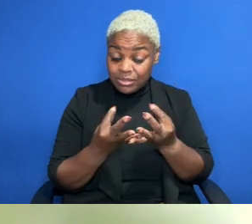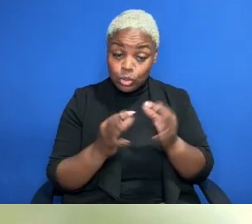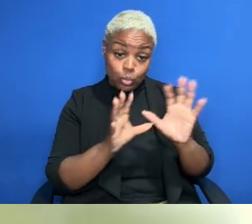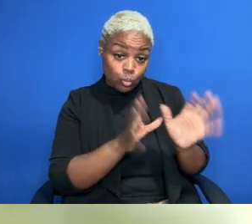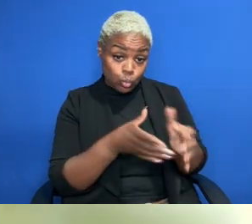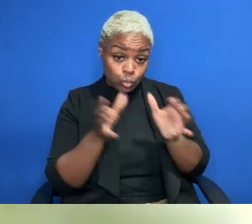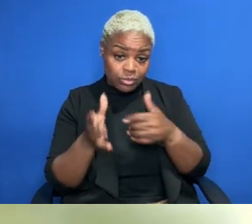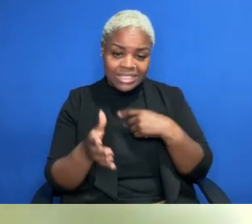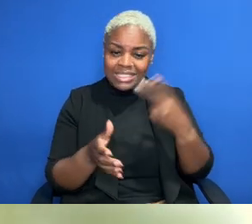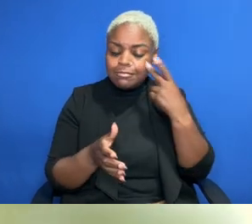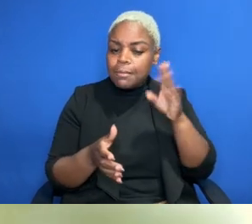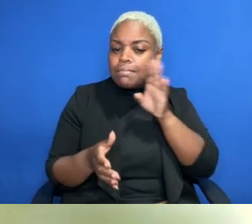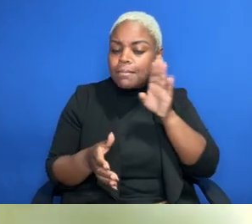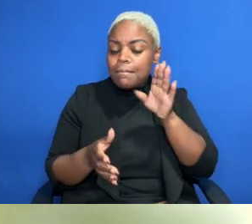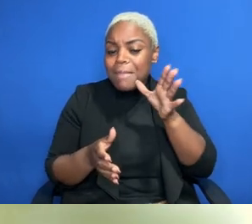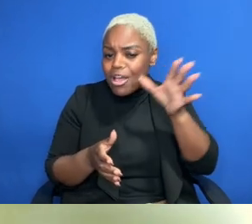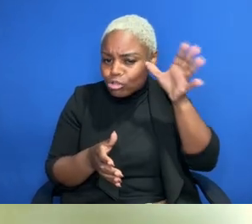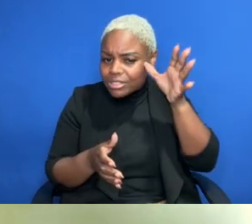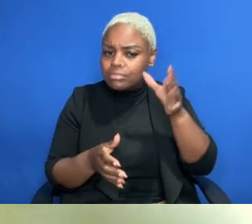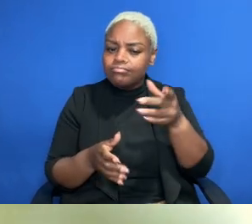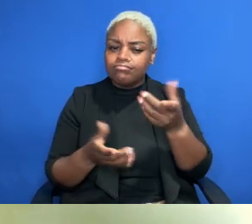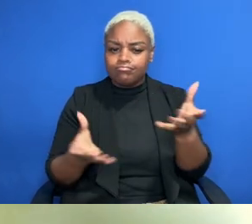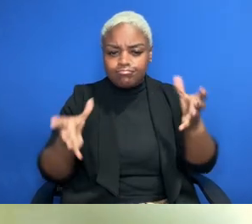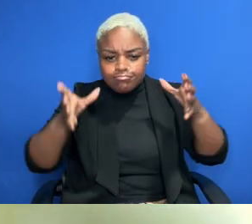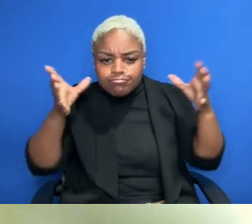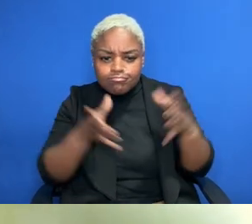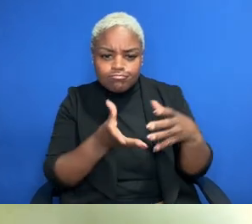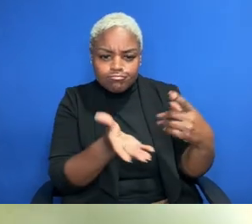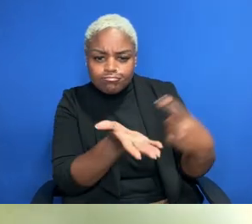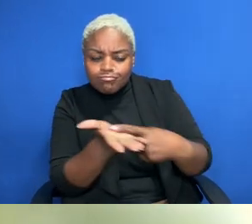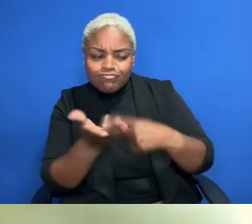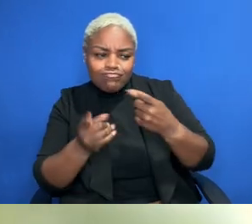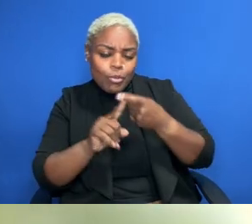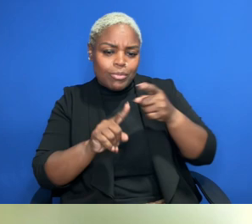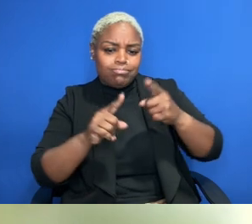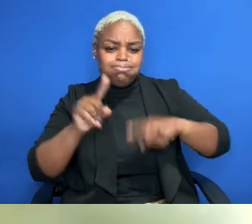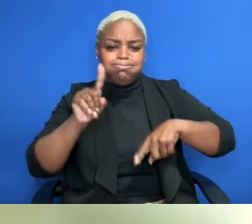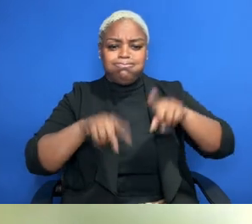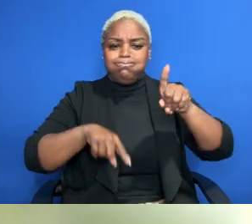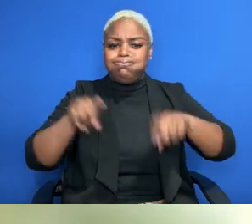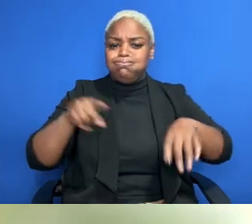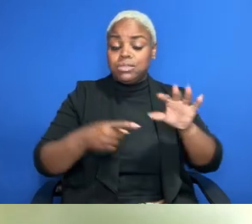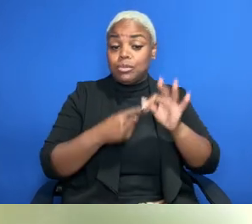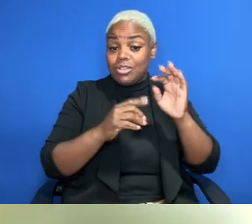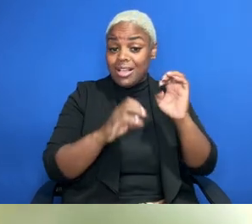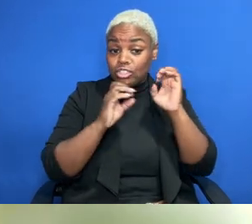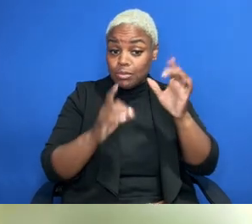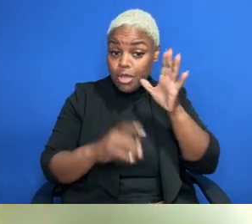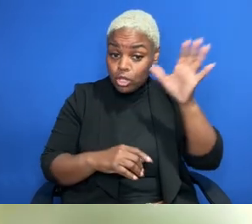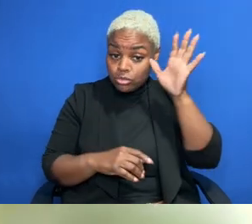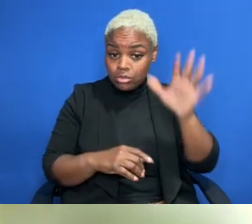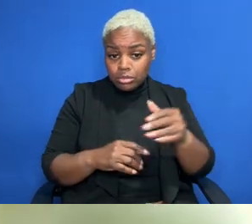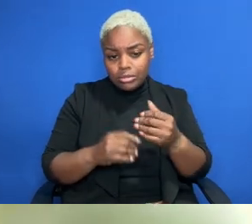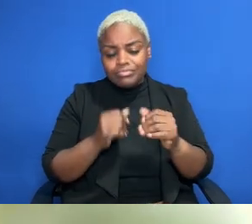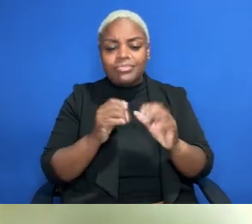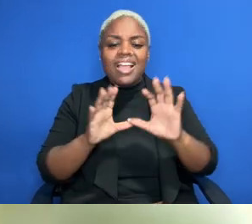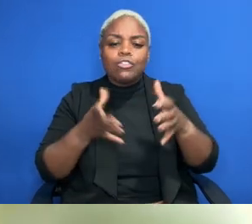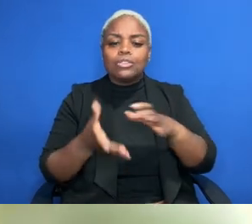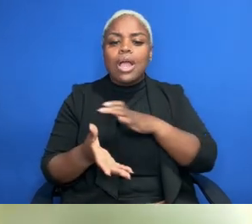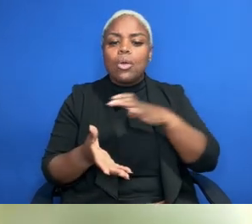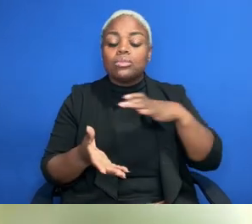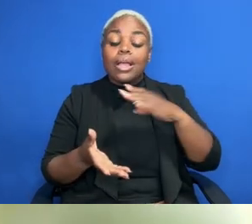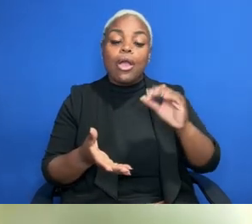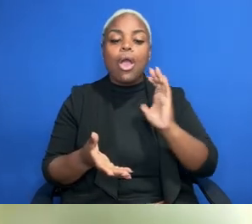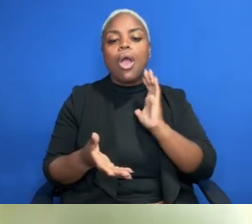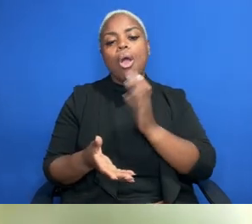and family groups, and I see parents coming together, from all varieties. So